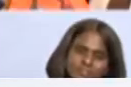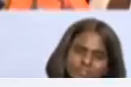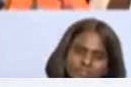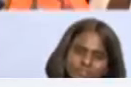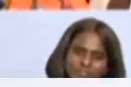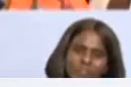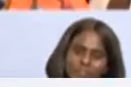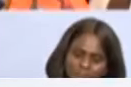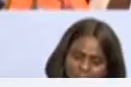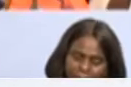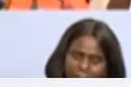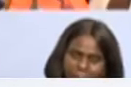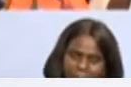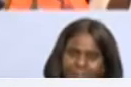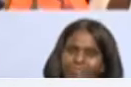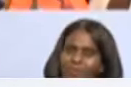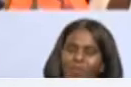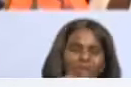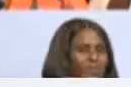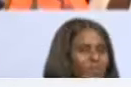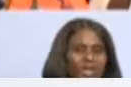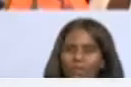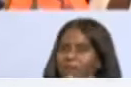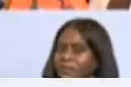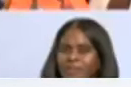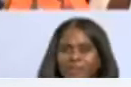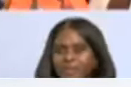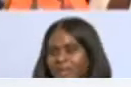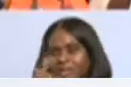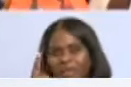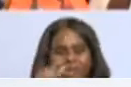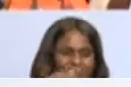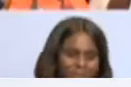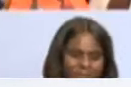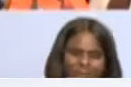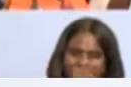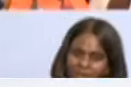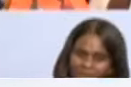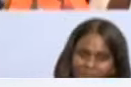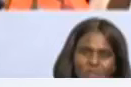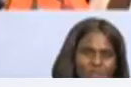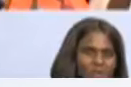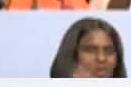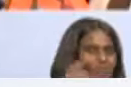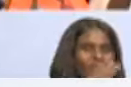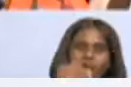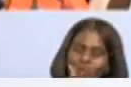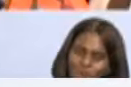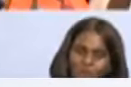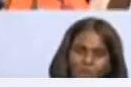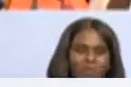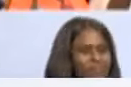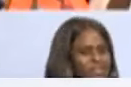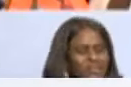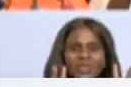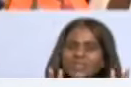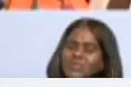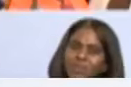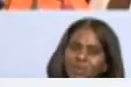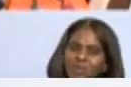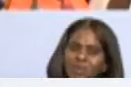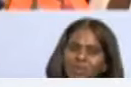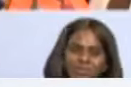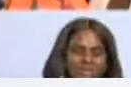This country should not work against anyone. This country should work for everybody. It's a big difference. It's a big